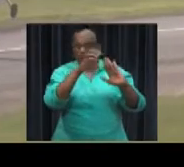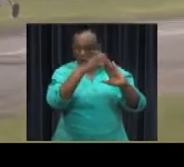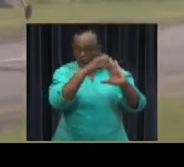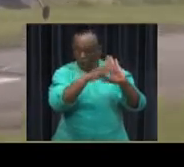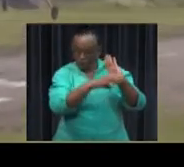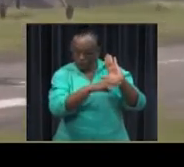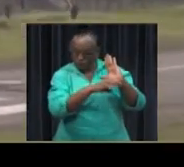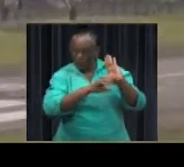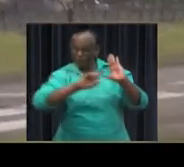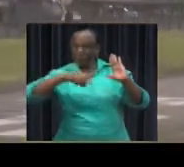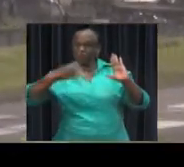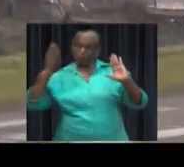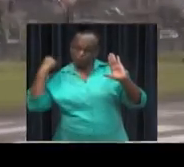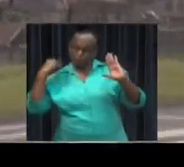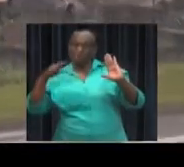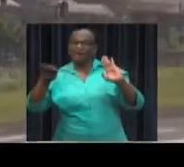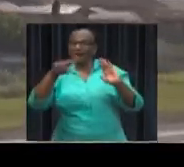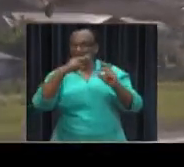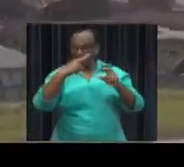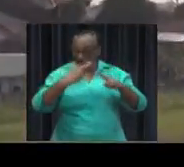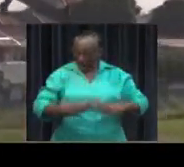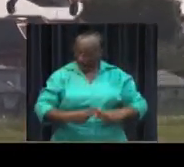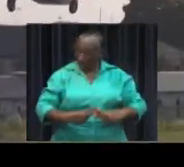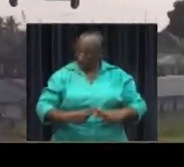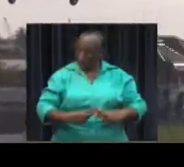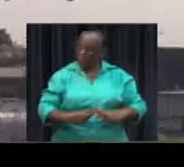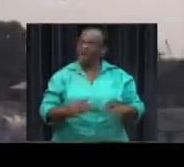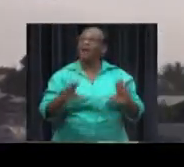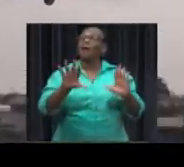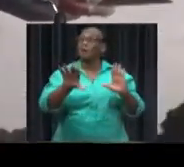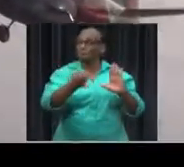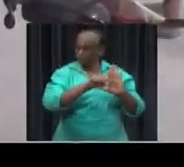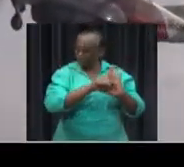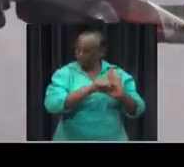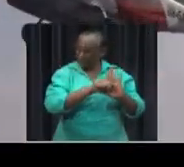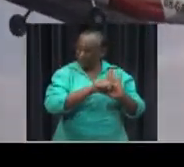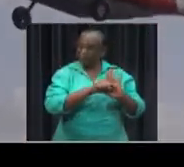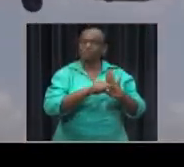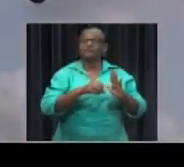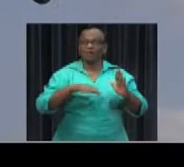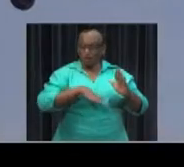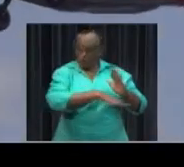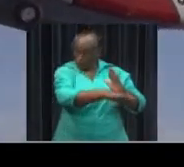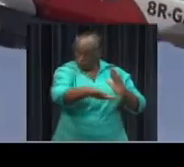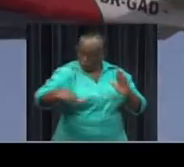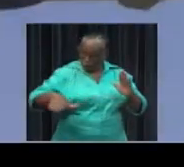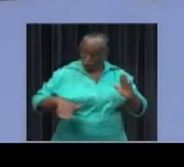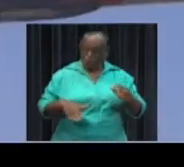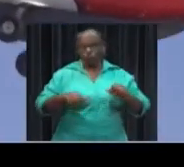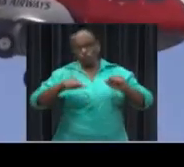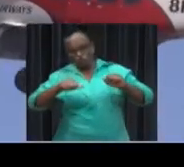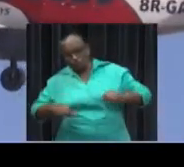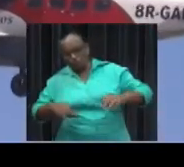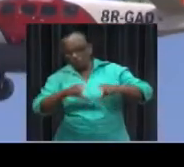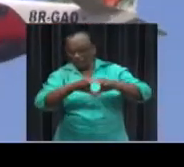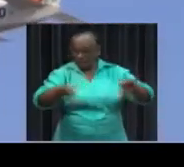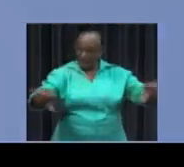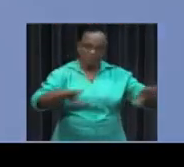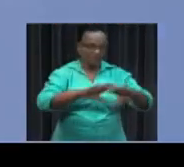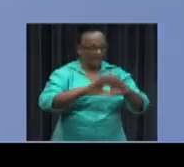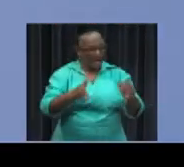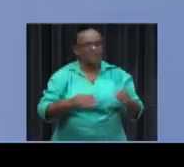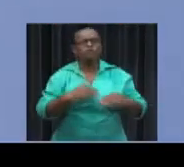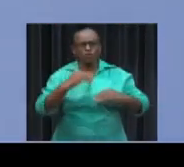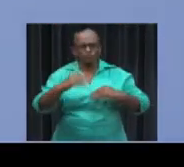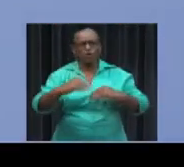union indicated that in accordance with the agreements regarding furniture and workspace, progress